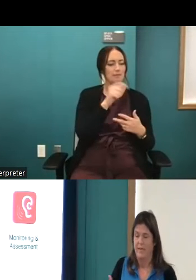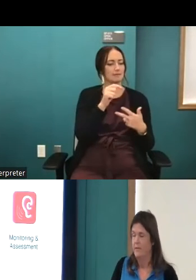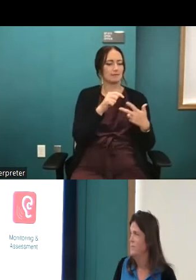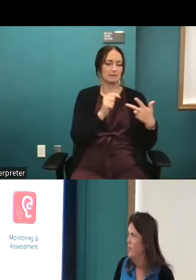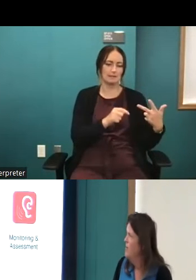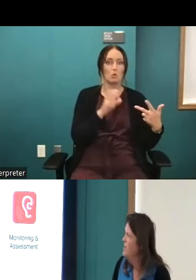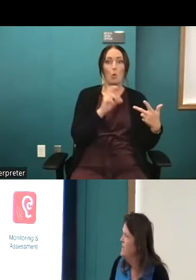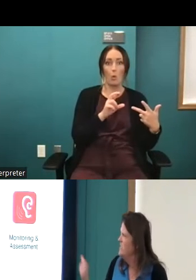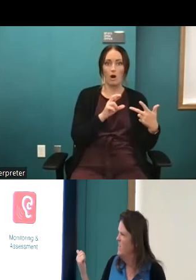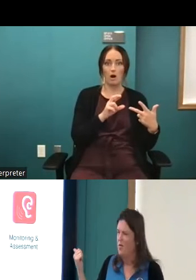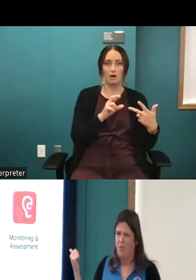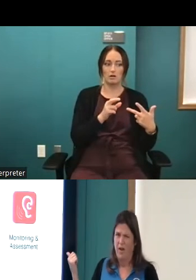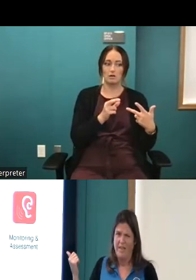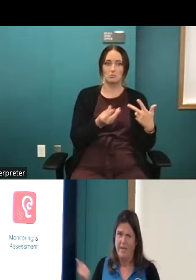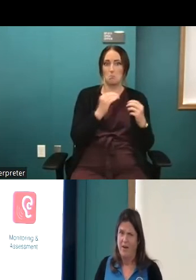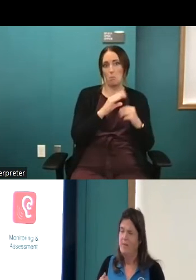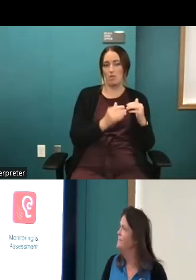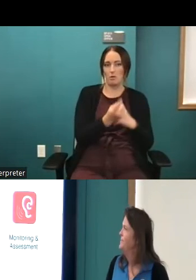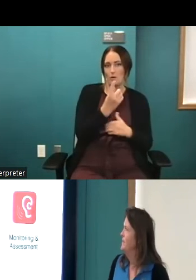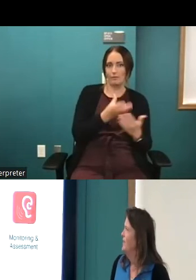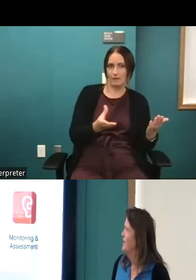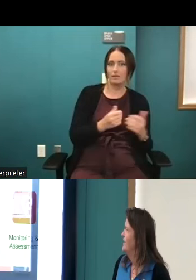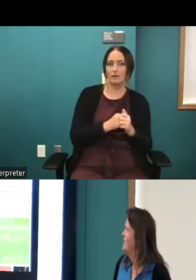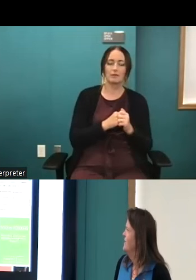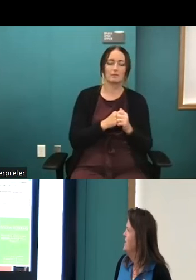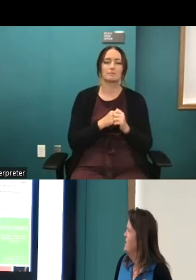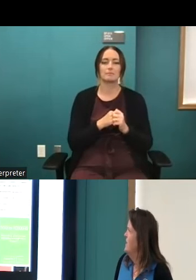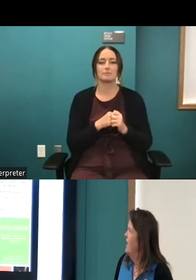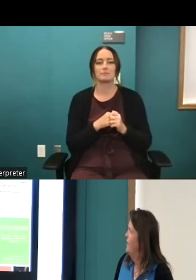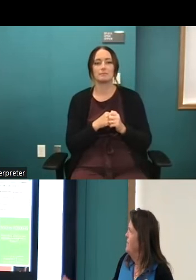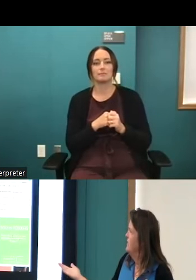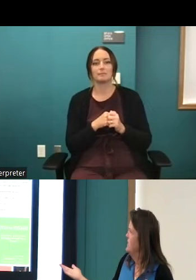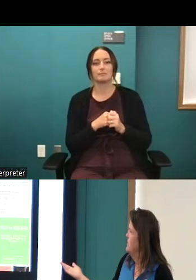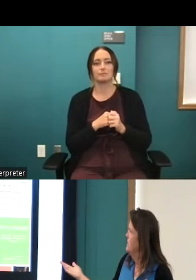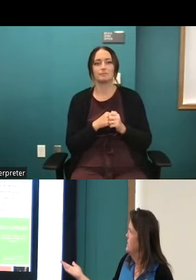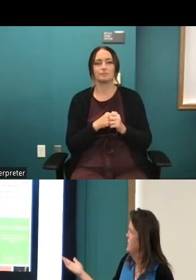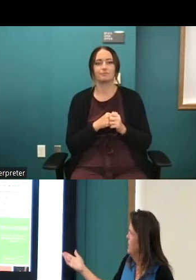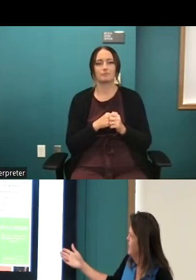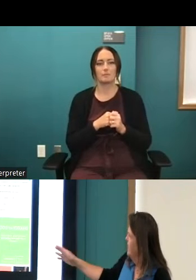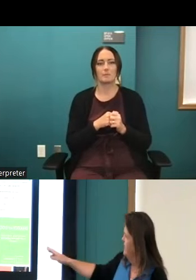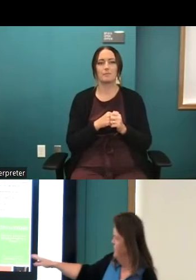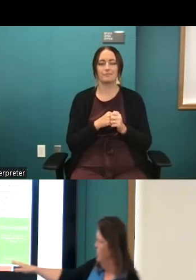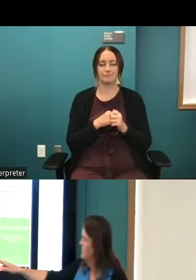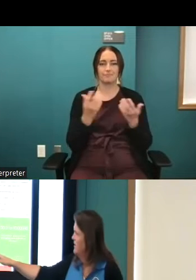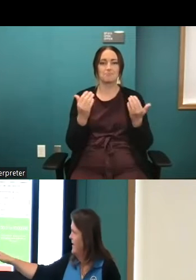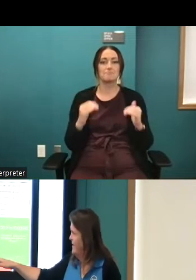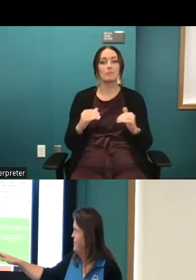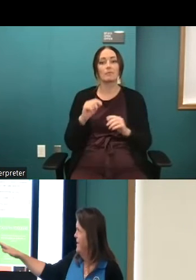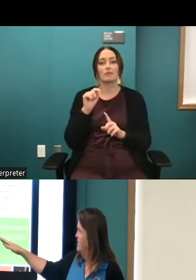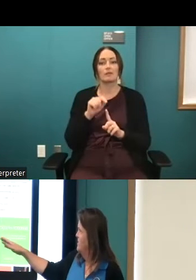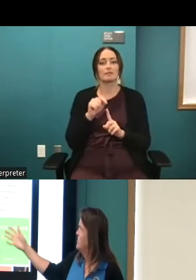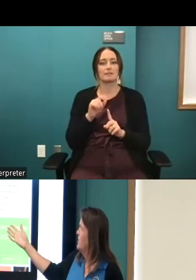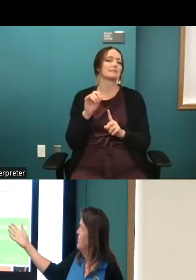these things. So just a helpful guide there. Go ahead and click. This is kind of like if you go to the